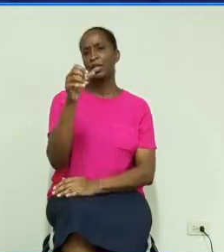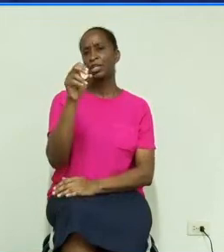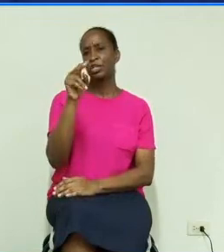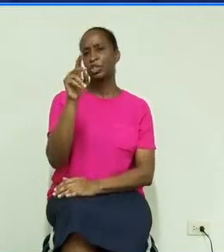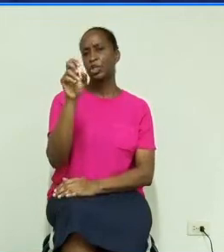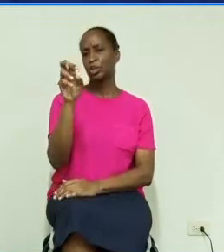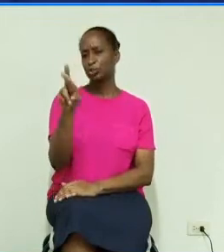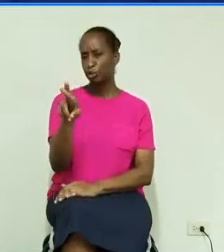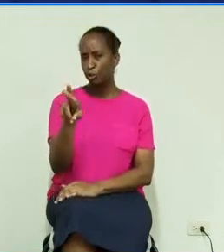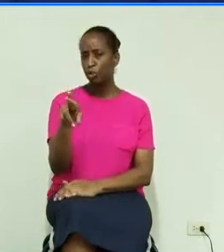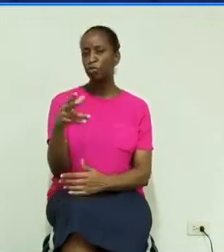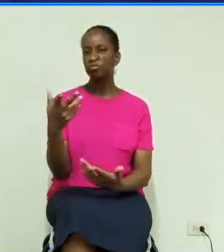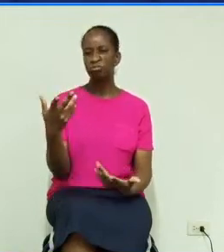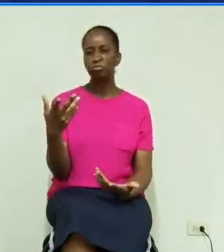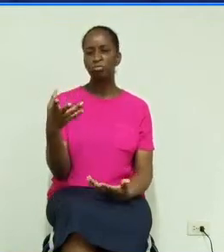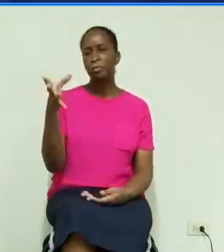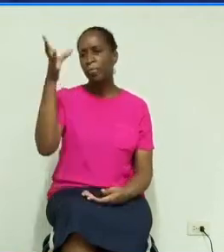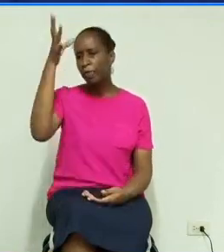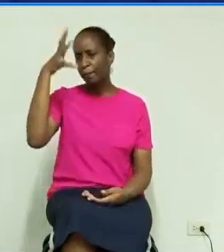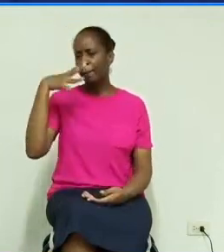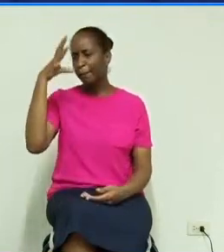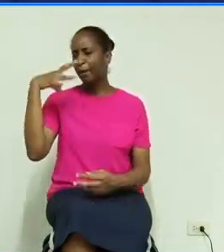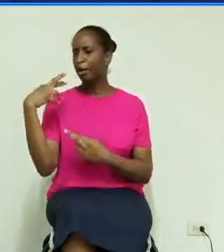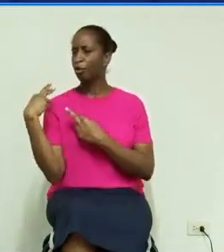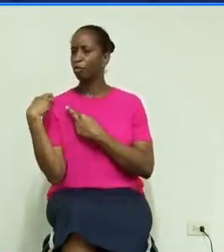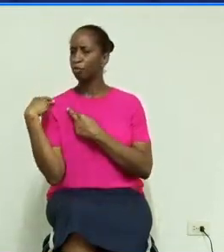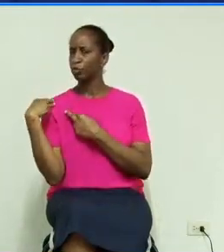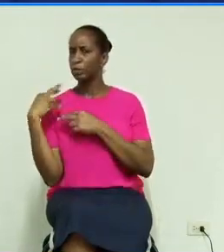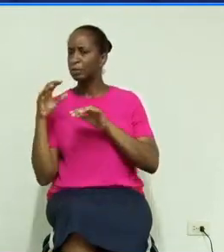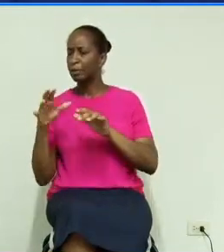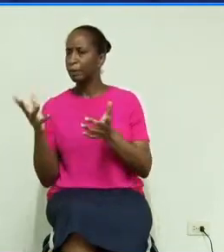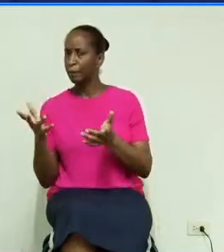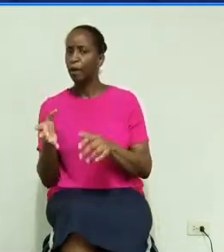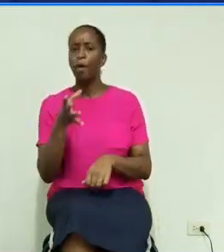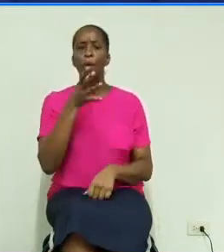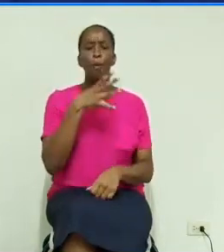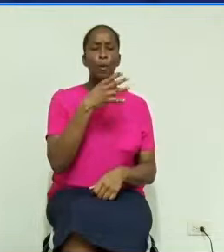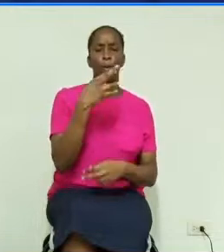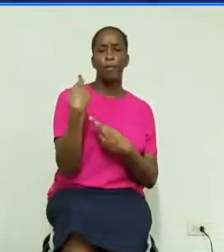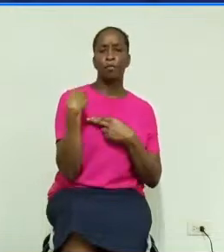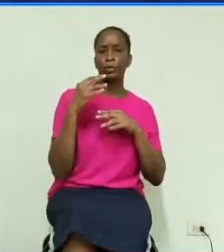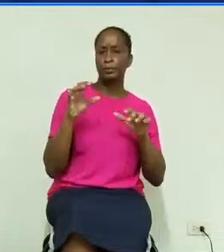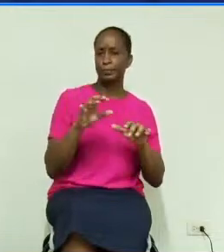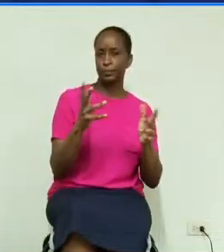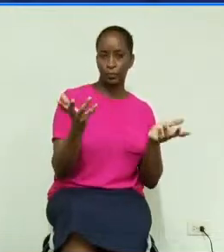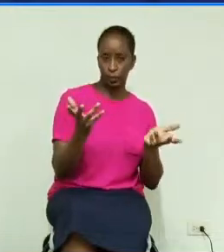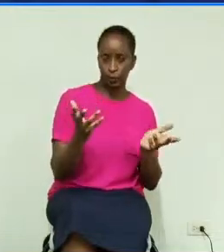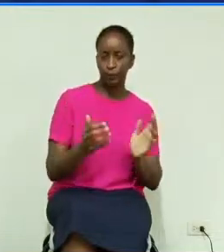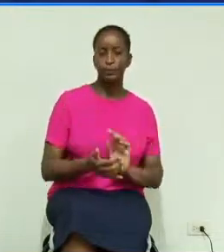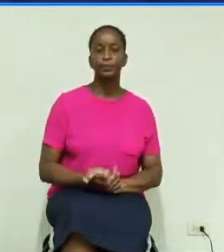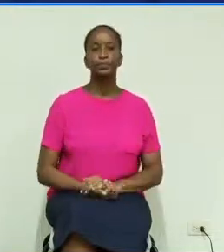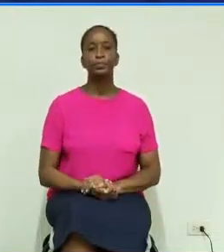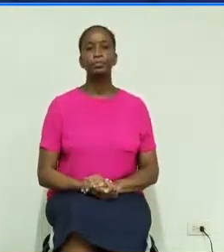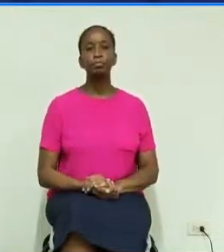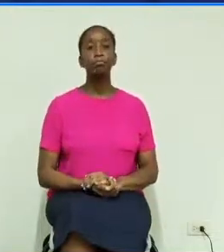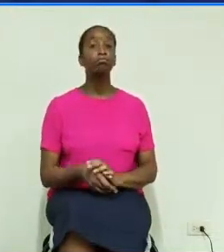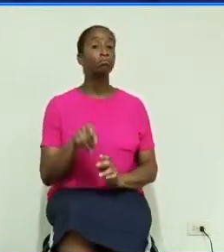maybe confidence in girls that might want to be more active, to try